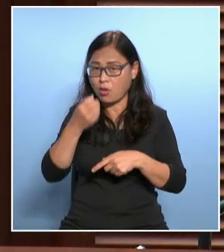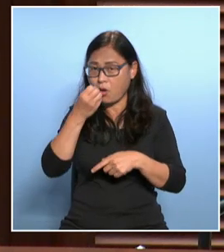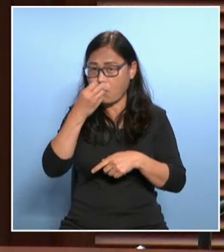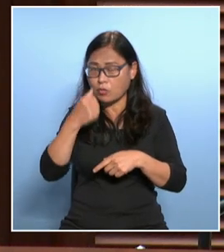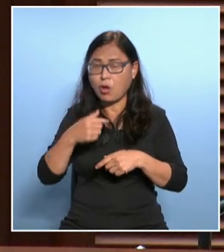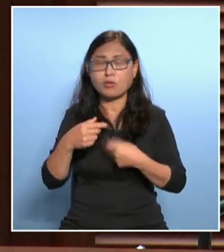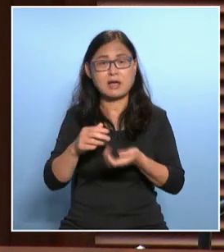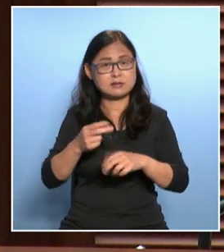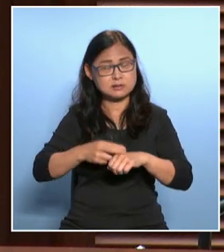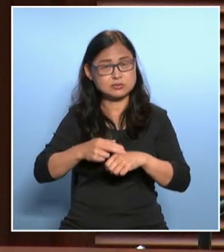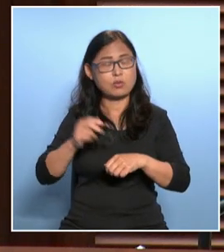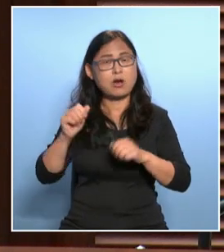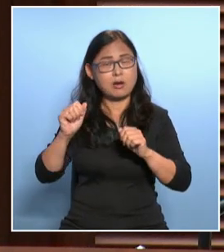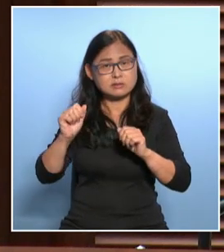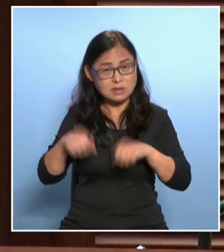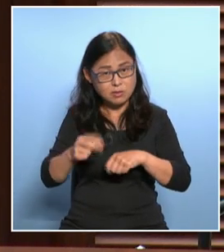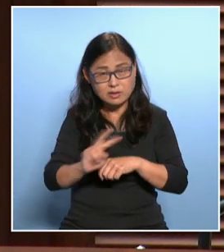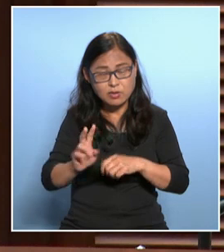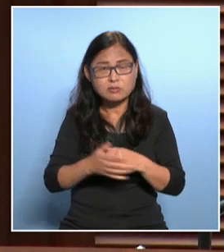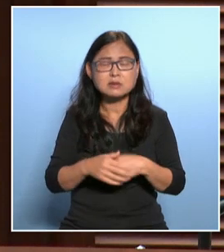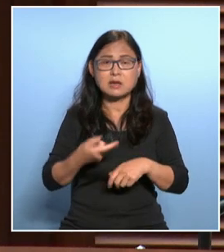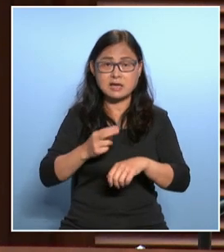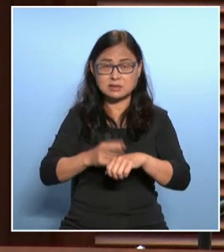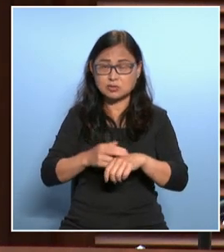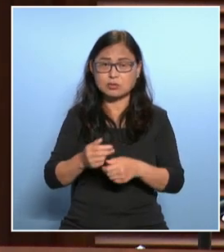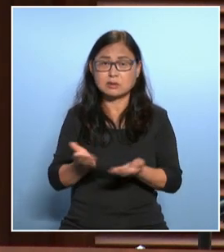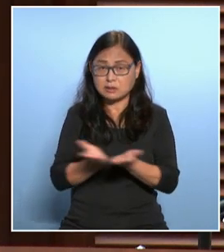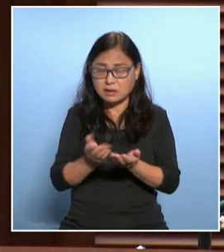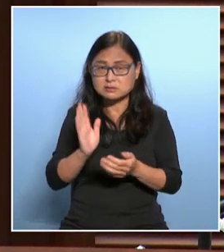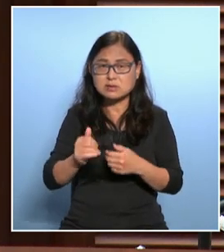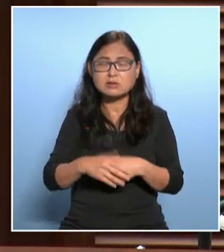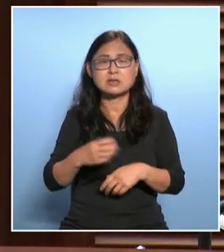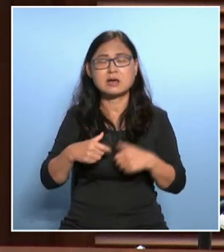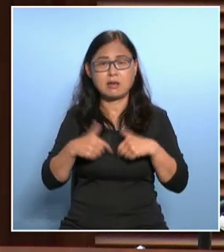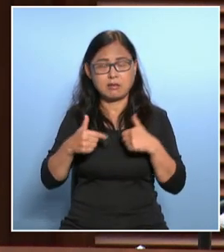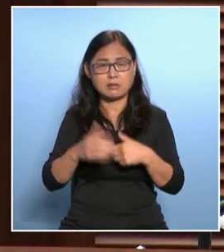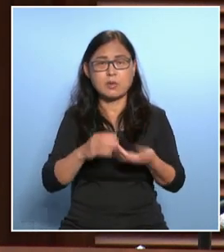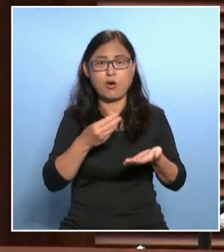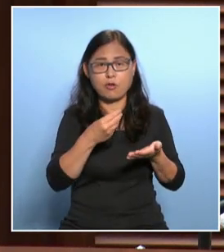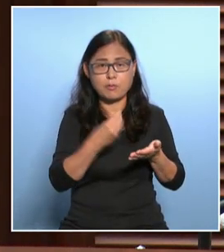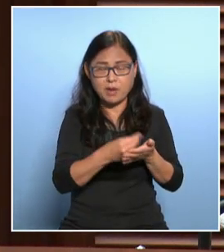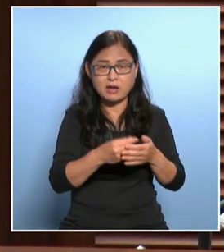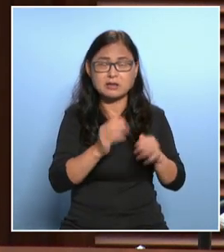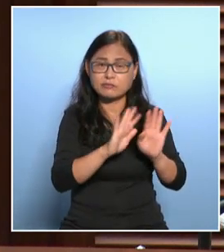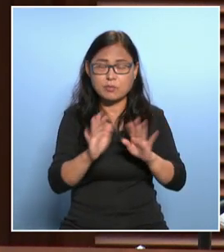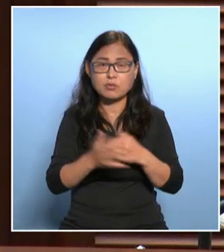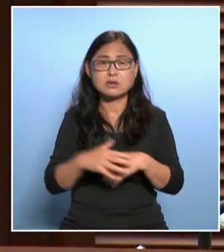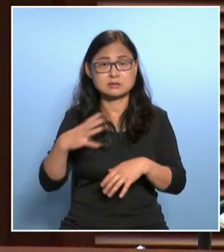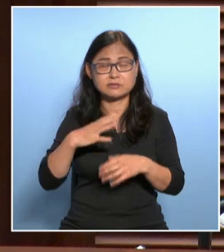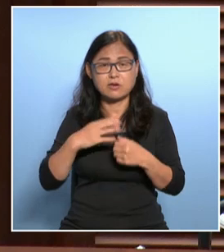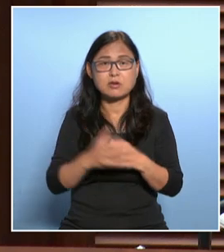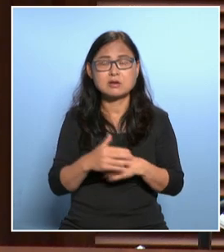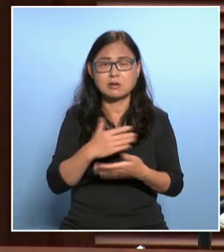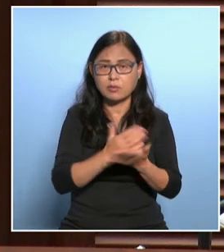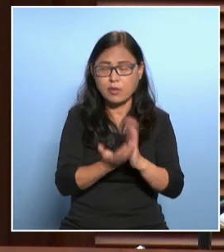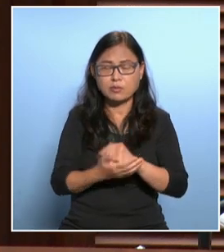the interface of services. Third, the quality of services. We need to ensure that they provide quality services